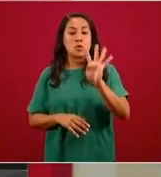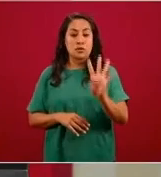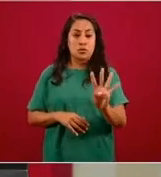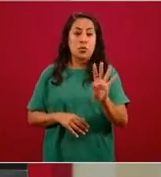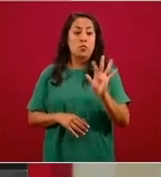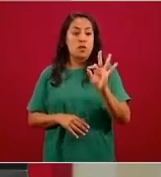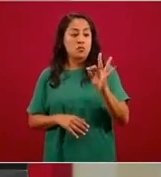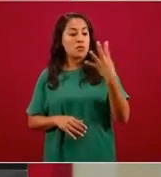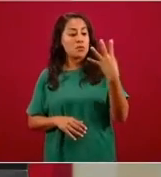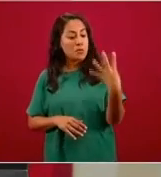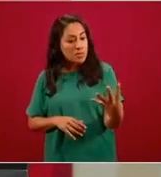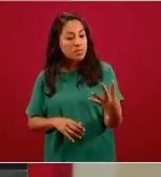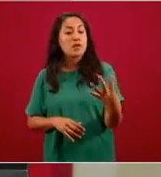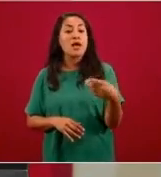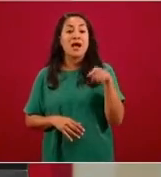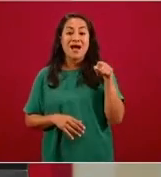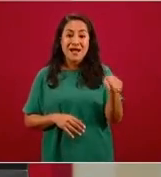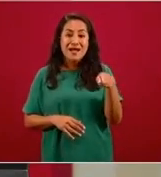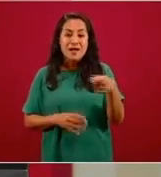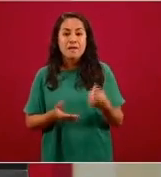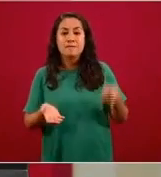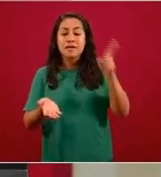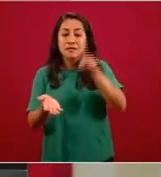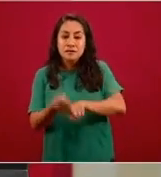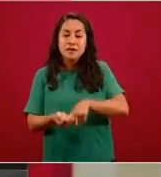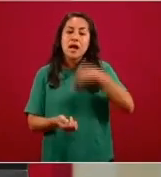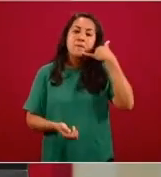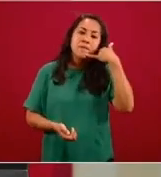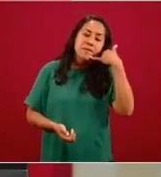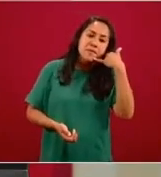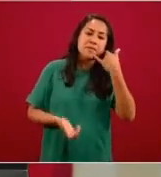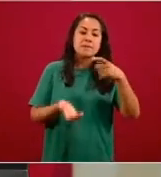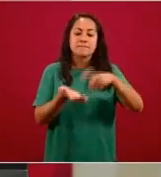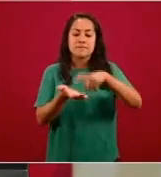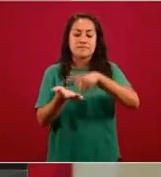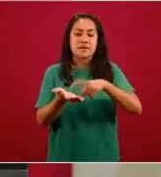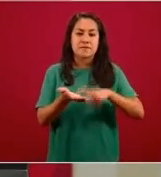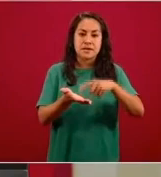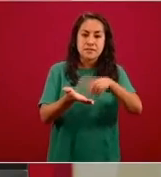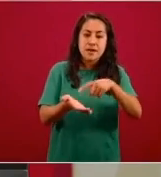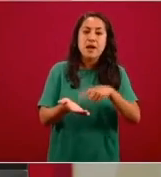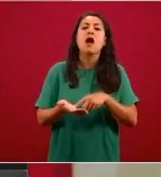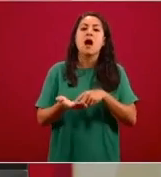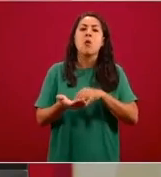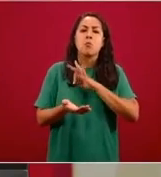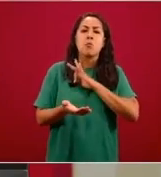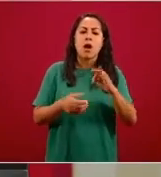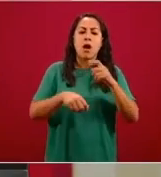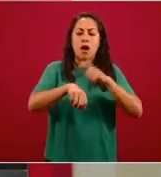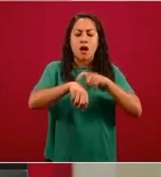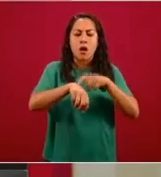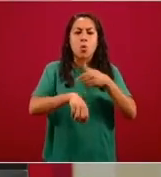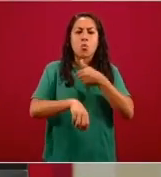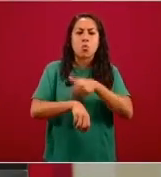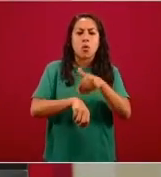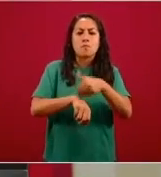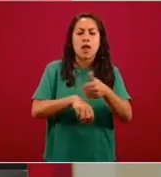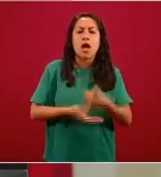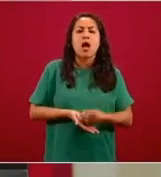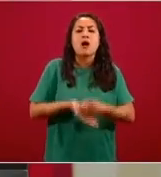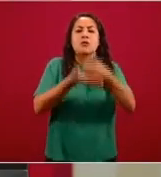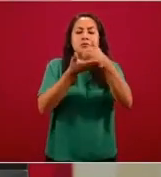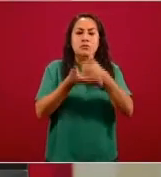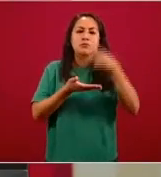844-800, people can call and there's a menu there on the telephone system, and you can